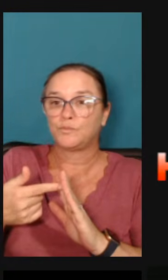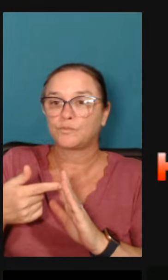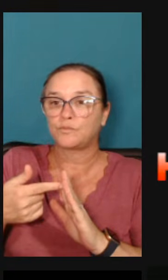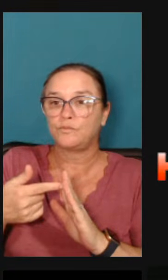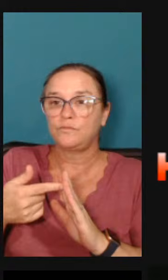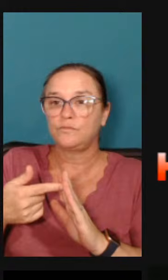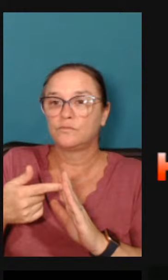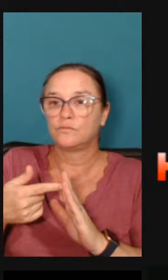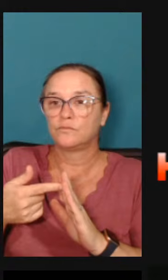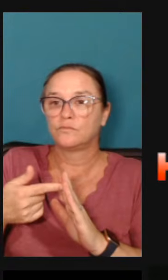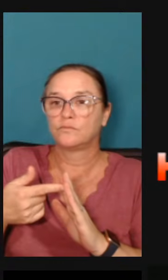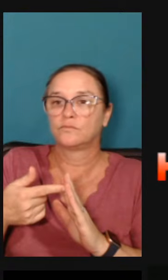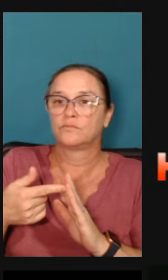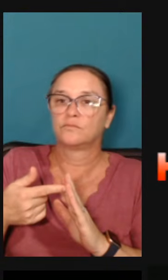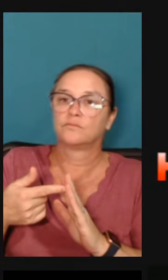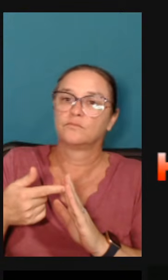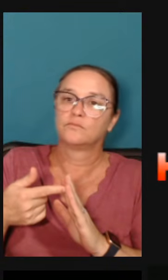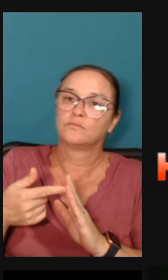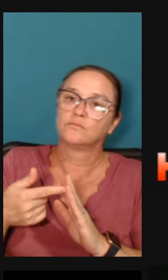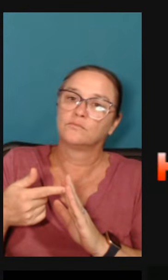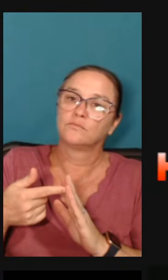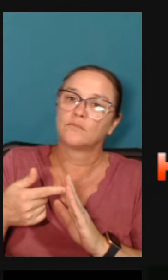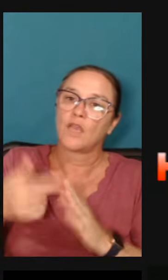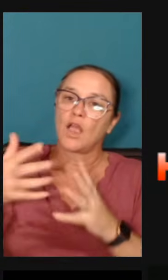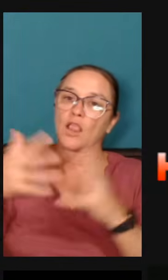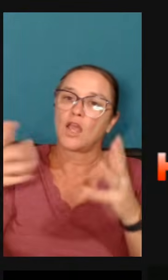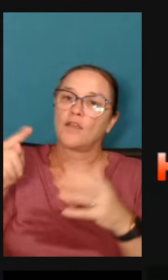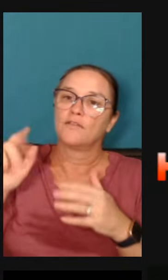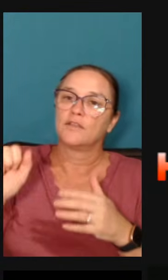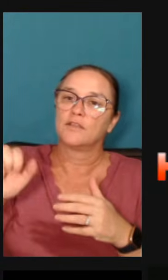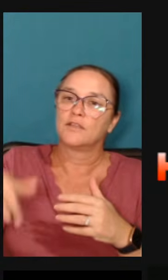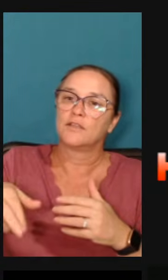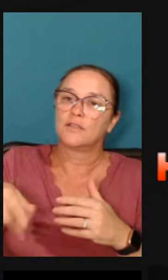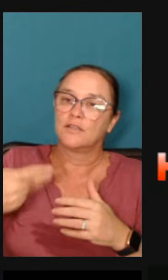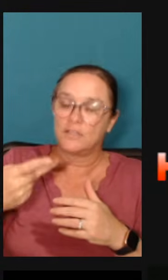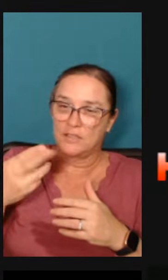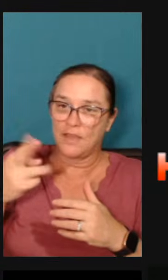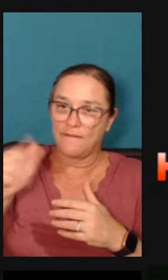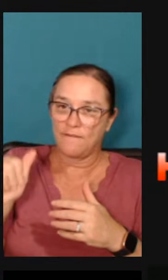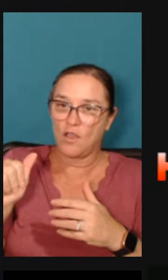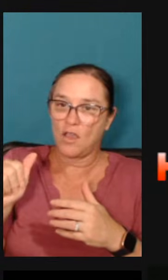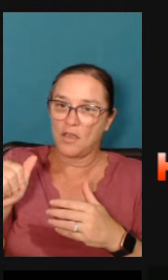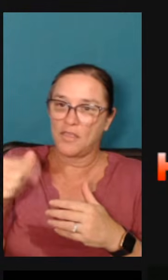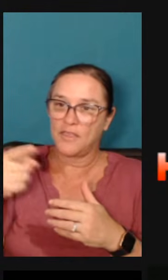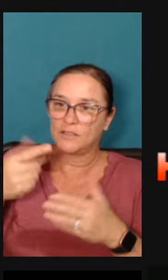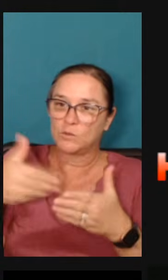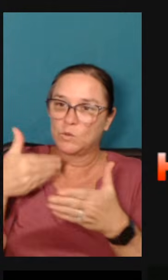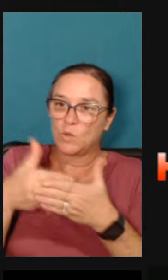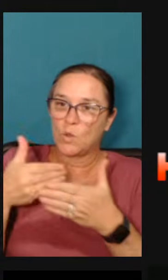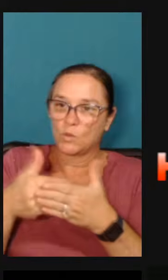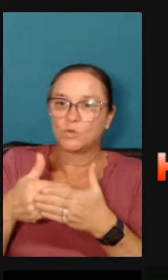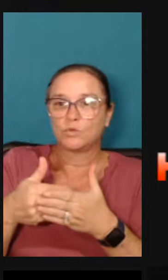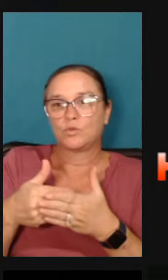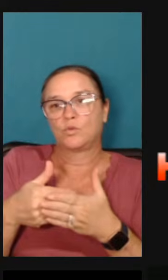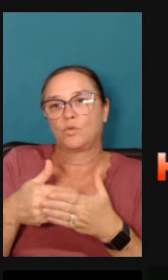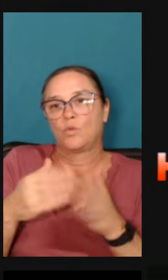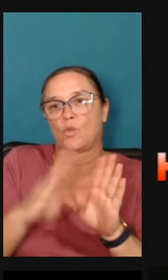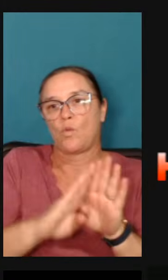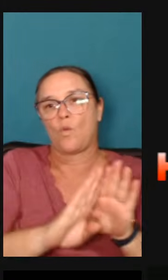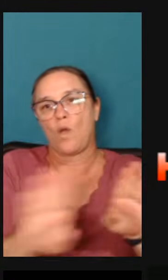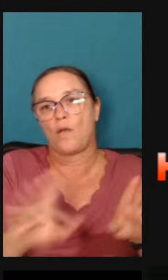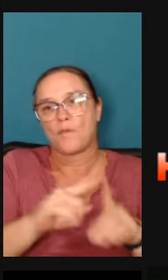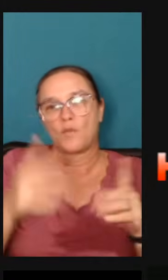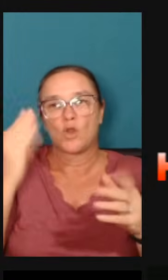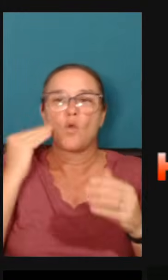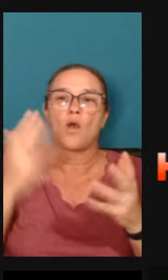areas of fallout of Tephra, which in this case are actually fairly contained near the crater wall because we know a lot of it went off in that direction